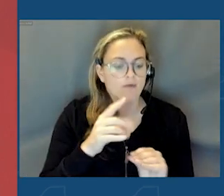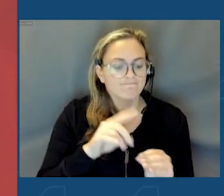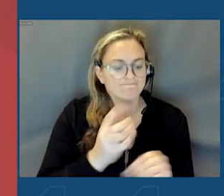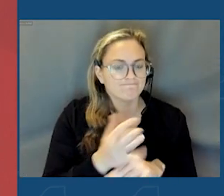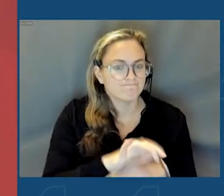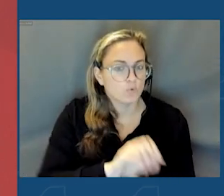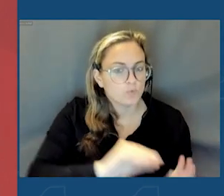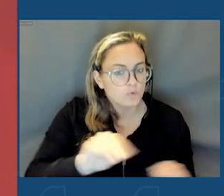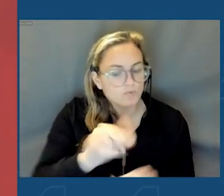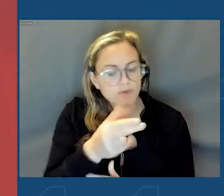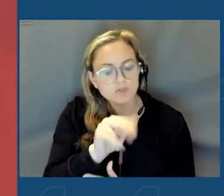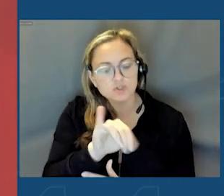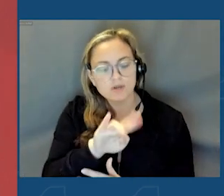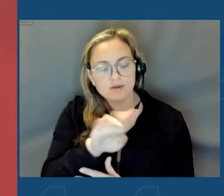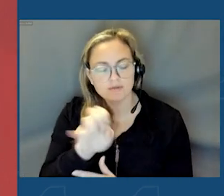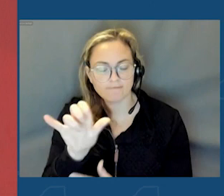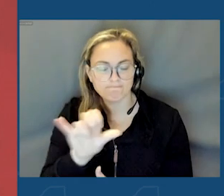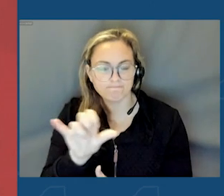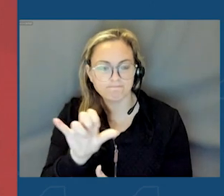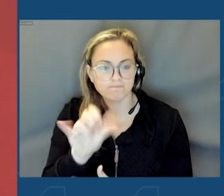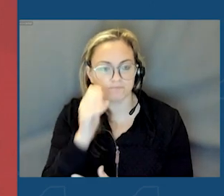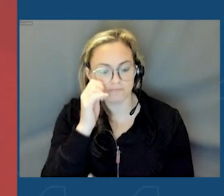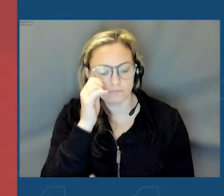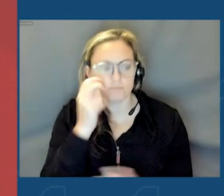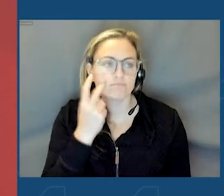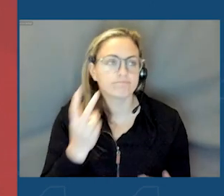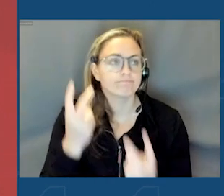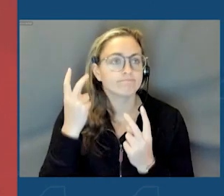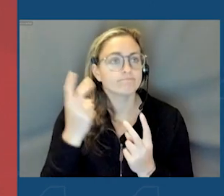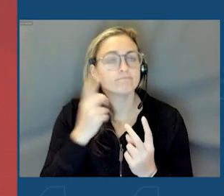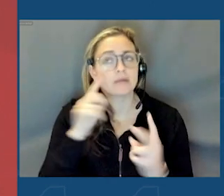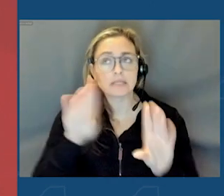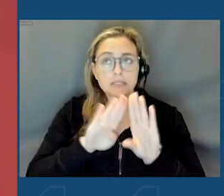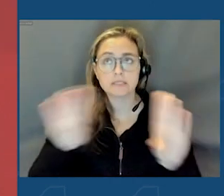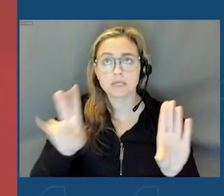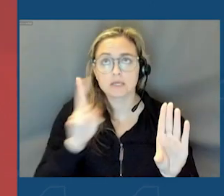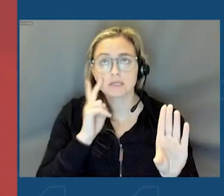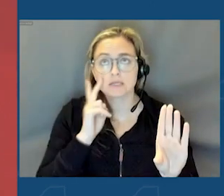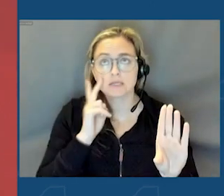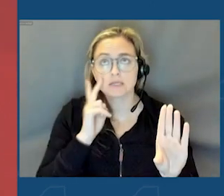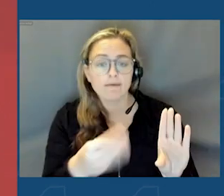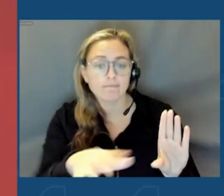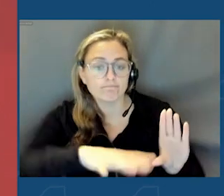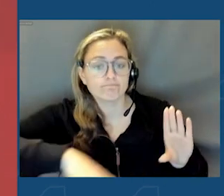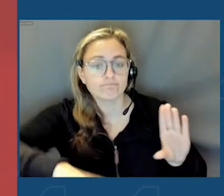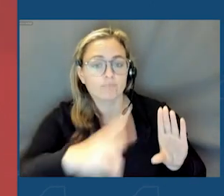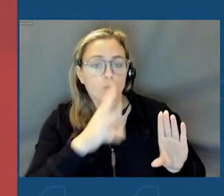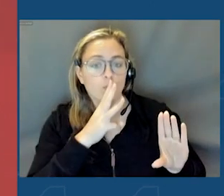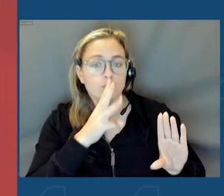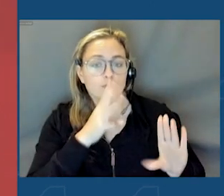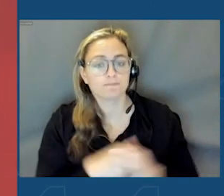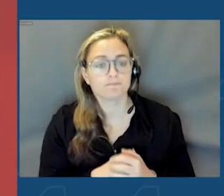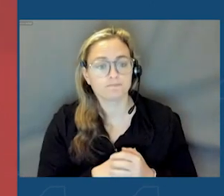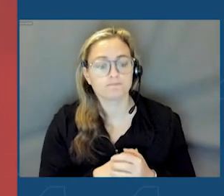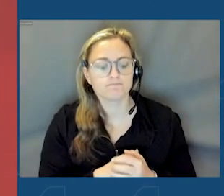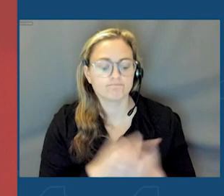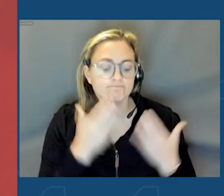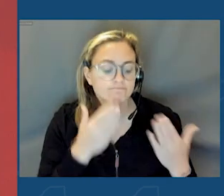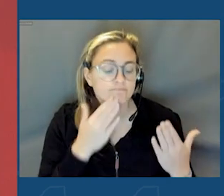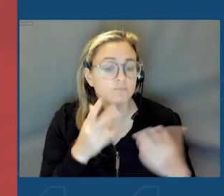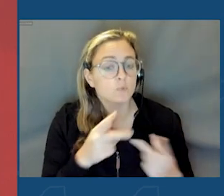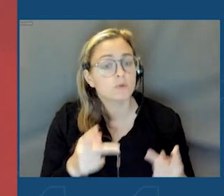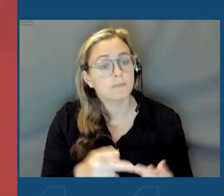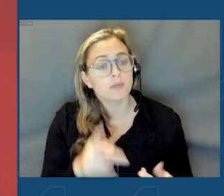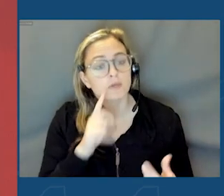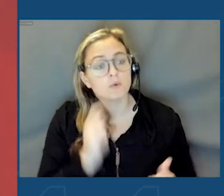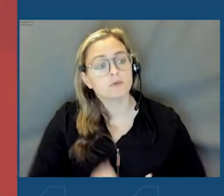life held in its soil, reflected in its sky and waters. Grateful for this place, which